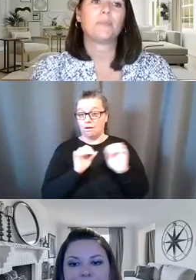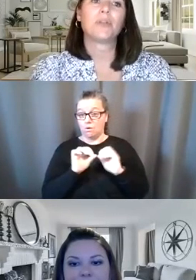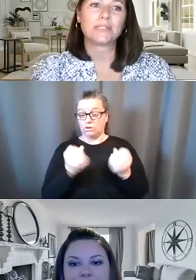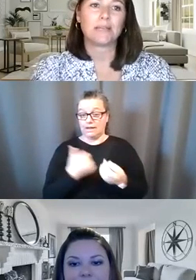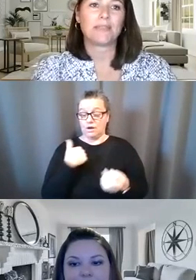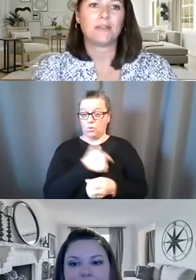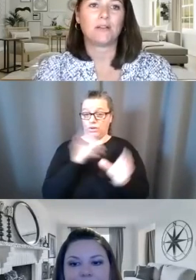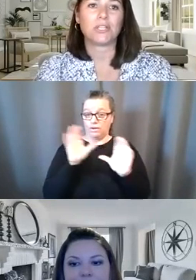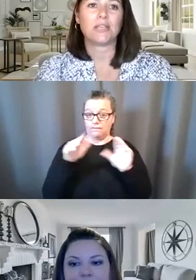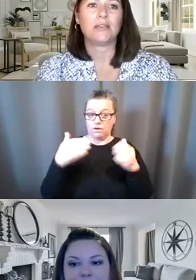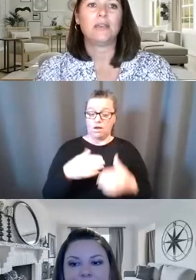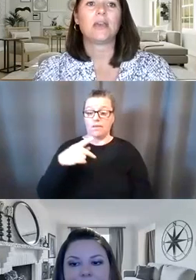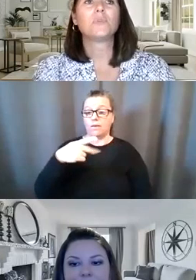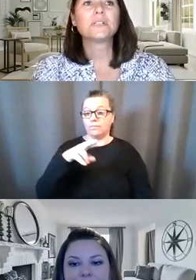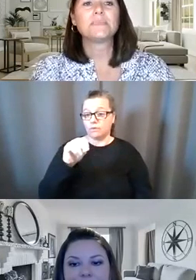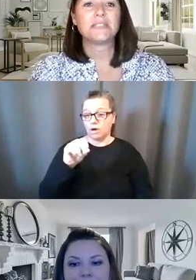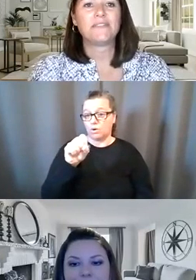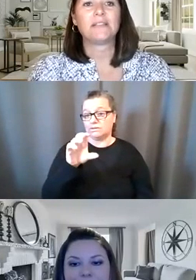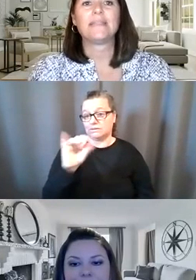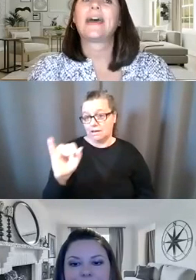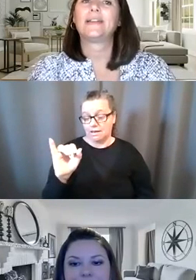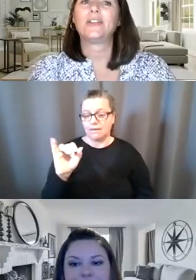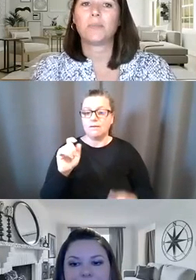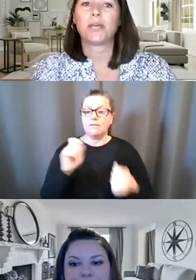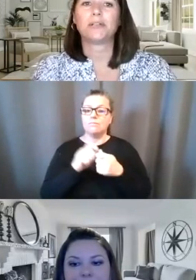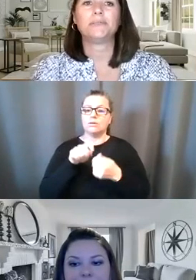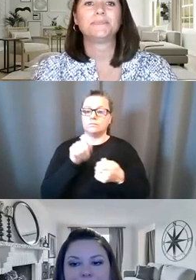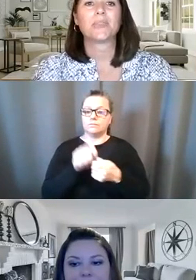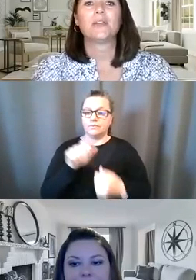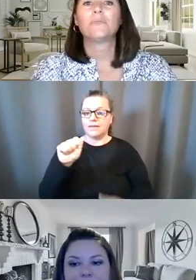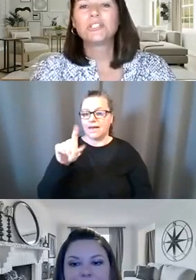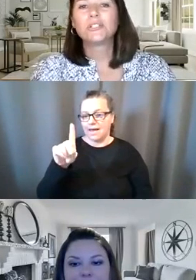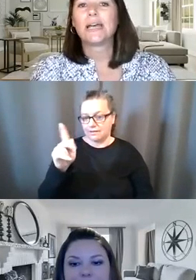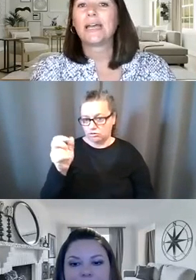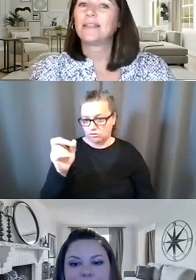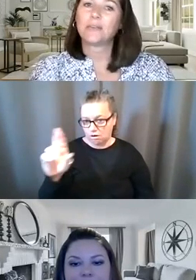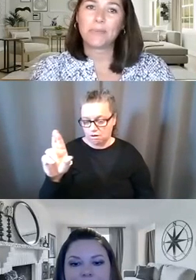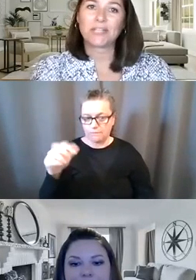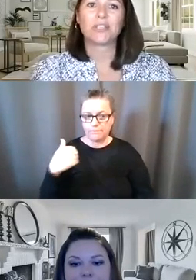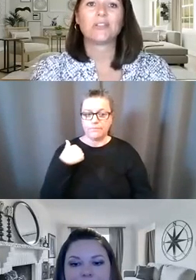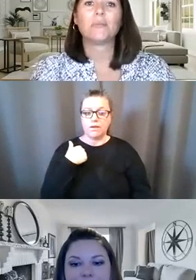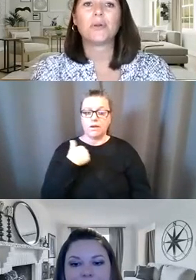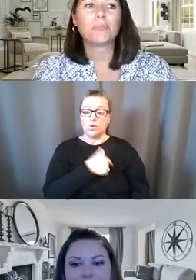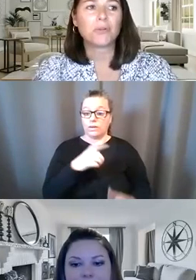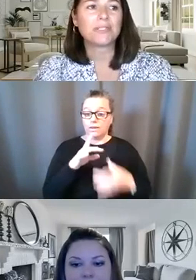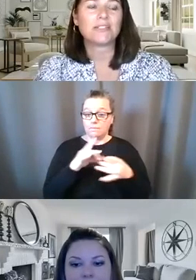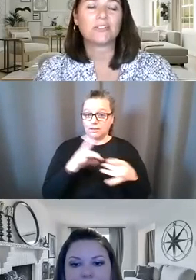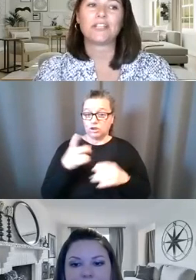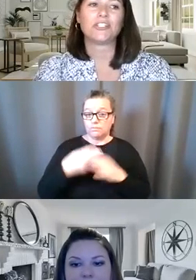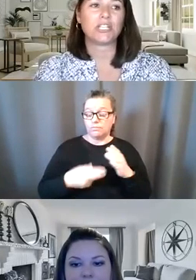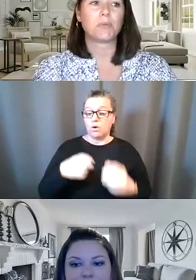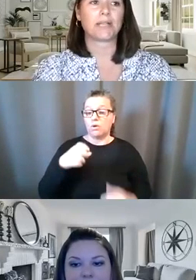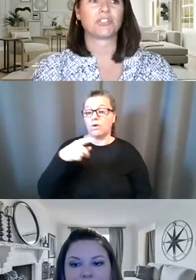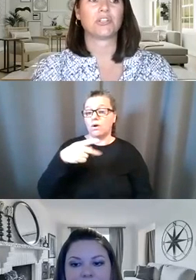we focused on the ProSci methodology, and more specifically, the ADKAR model. Rachel and I, like we mentioned, are both ProSci